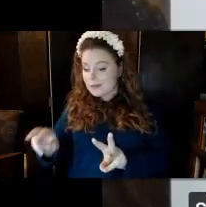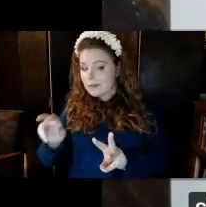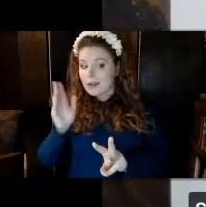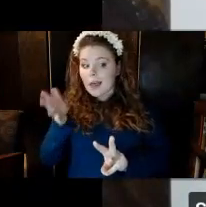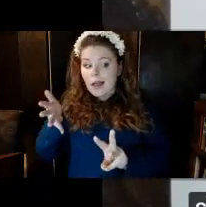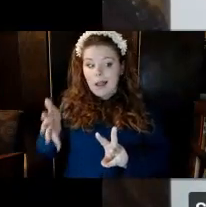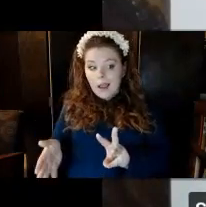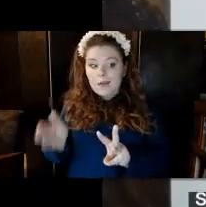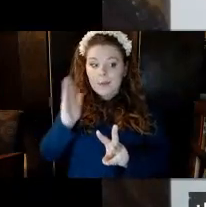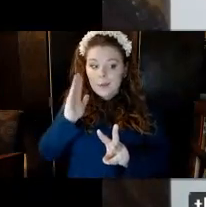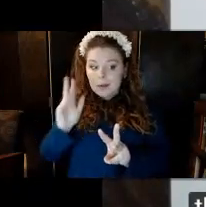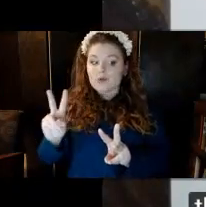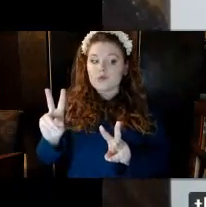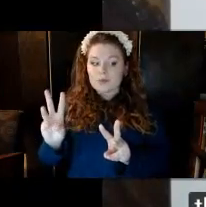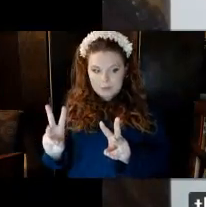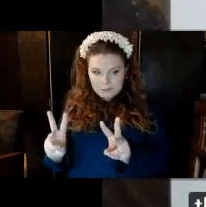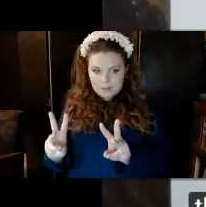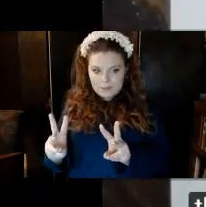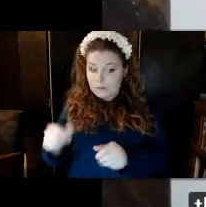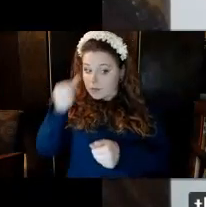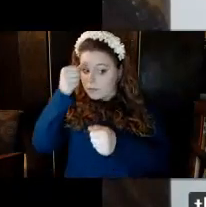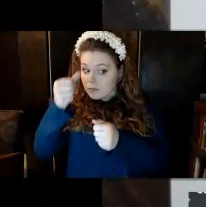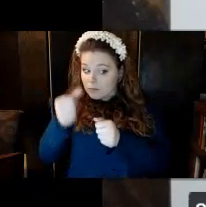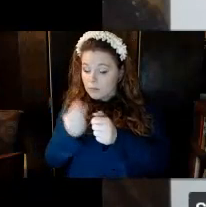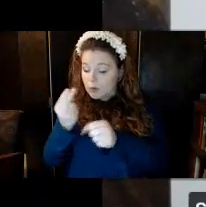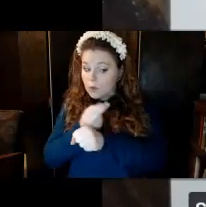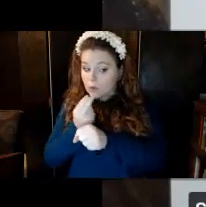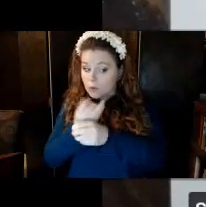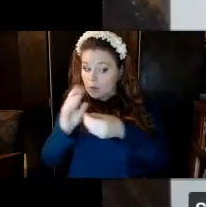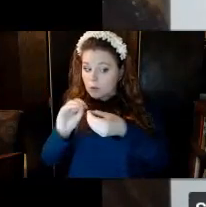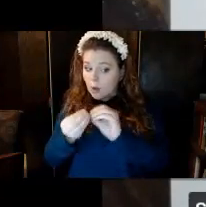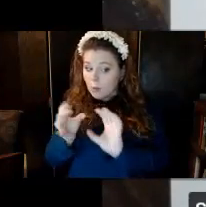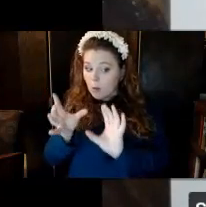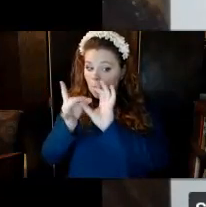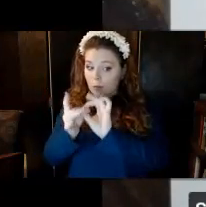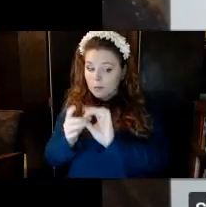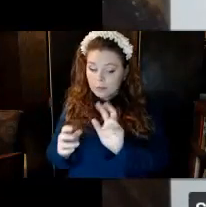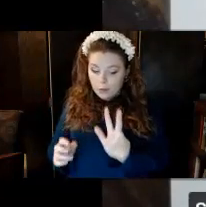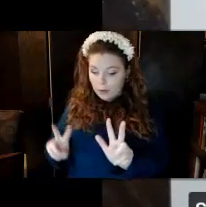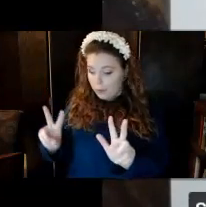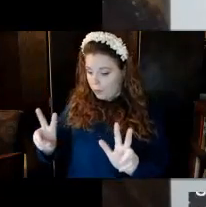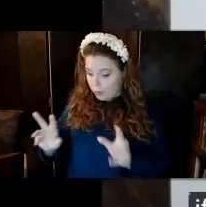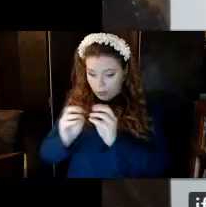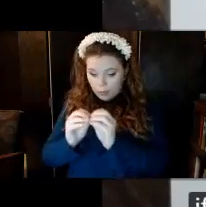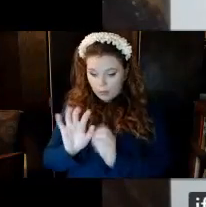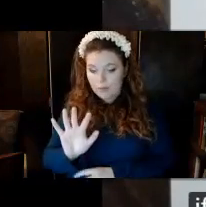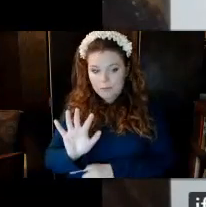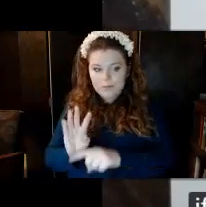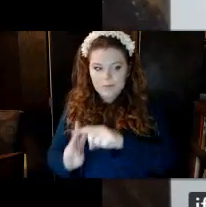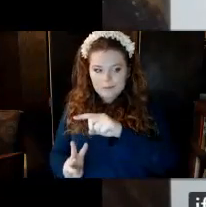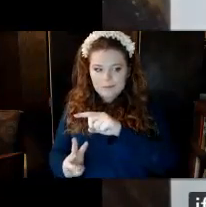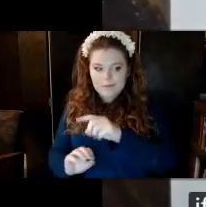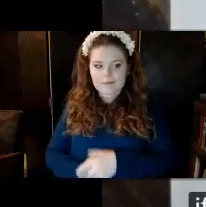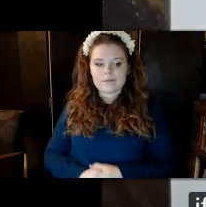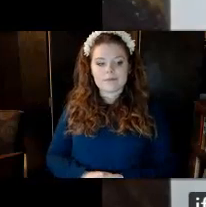the remaining 2/6. And remember, in our number bonds, if I look, 3 plus 2 equals 5.